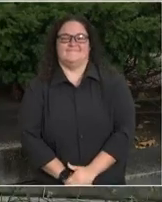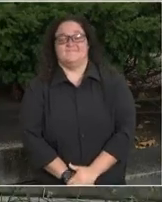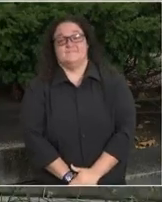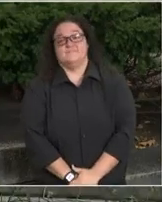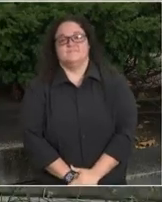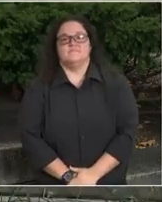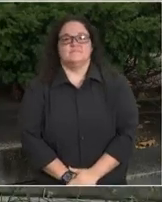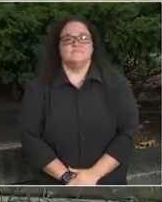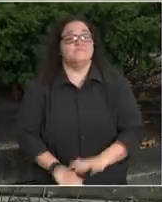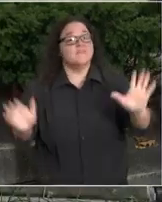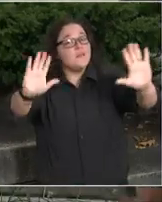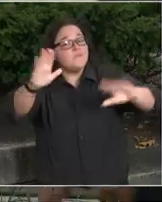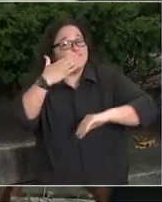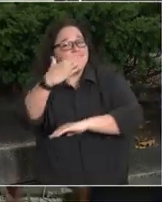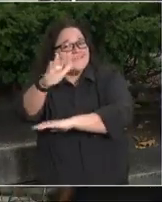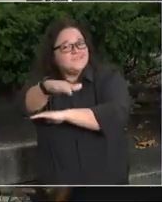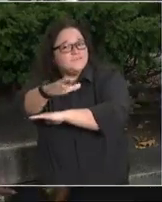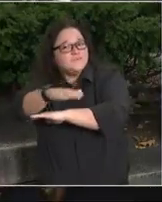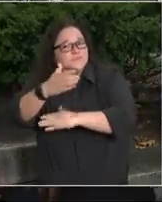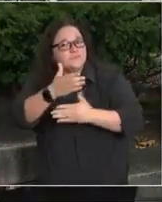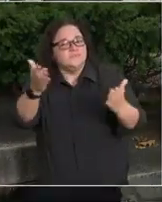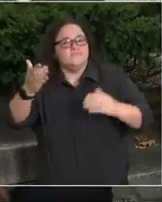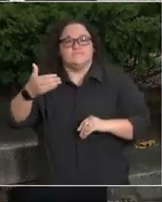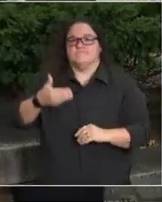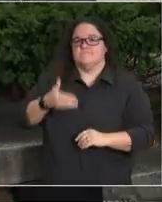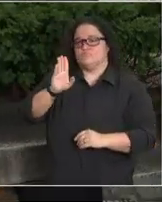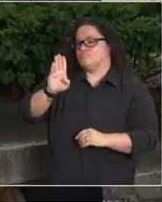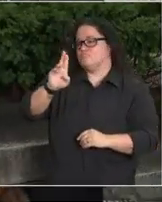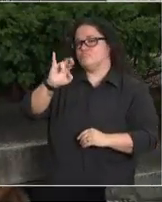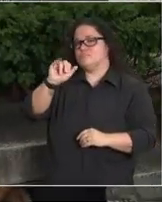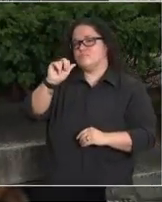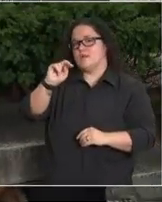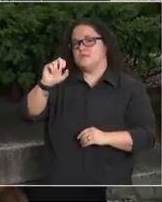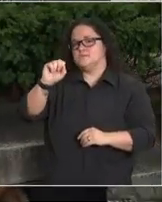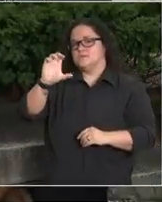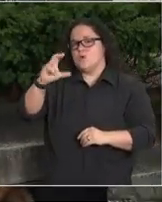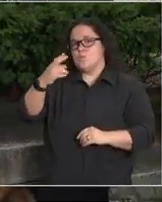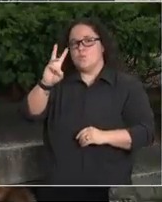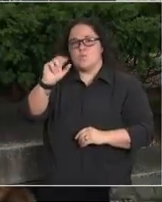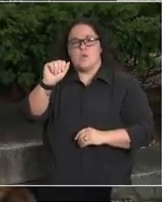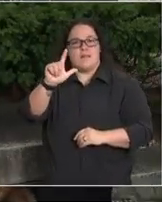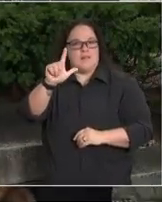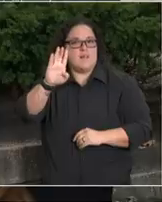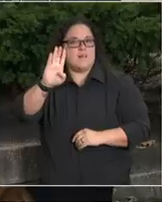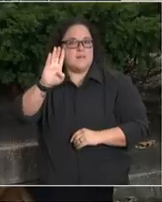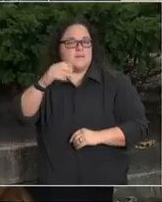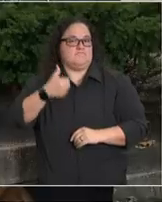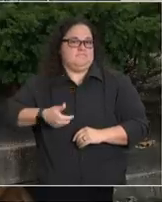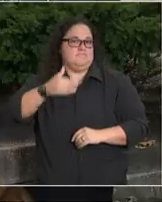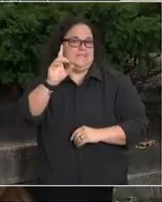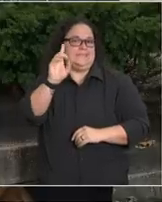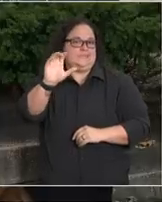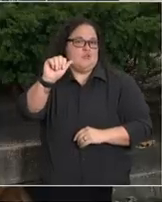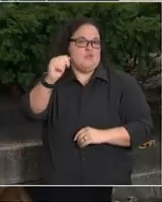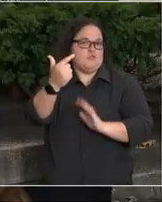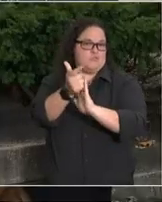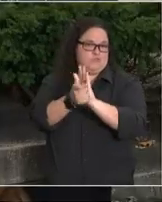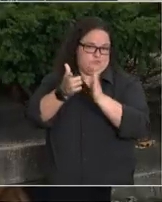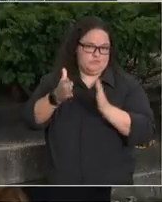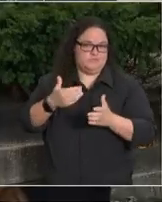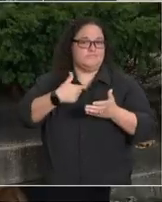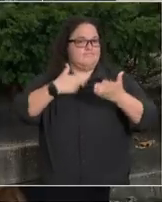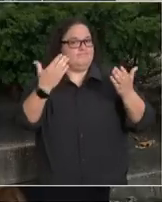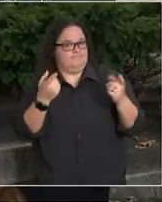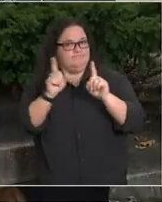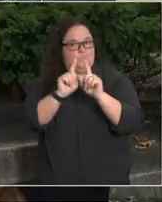Good afternoon, folks. I'm Brian Schwalb, D.C. Attorney General. I'm here with Mayor Muriel Bowser. As all of you know, this morning we filed